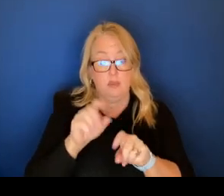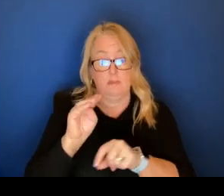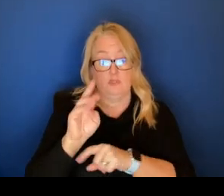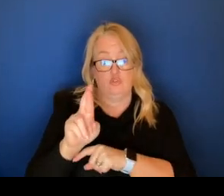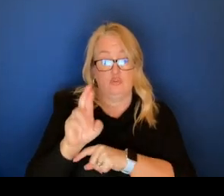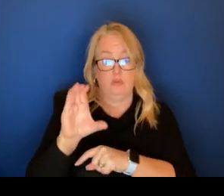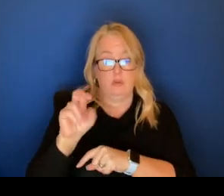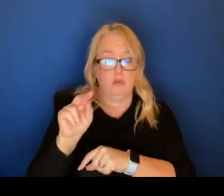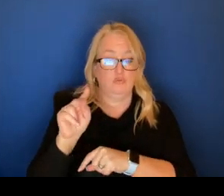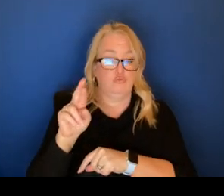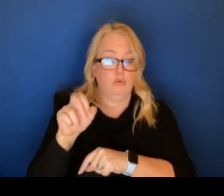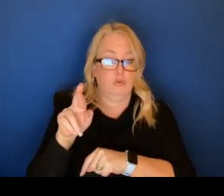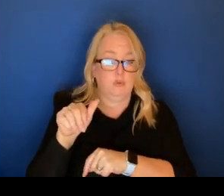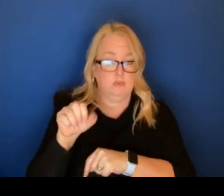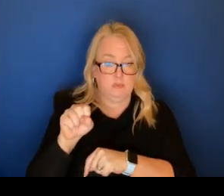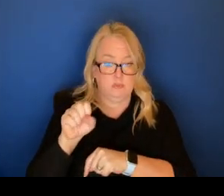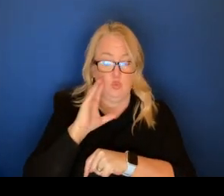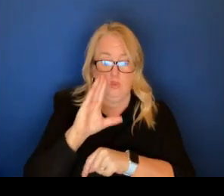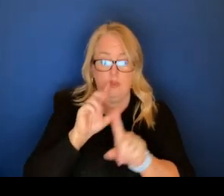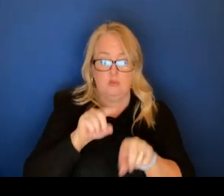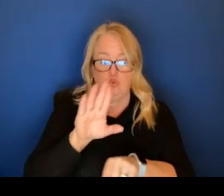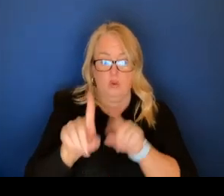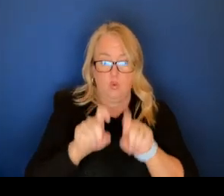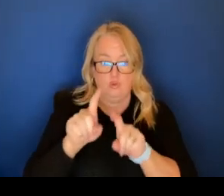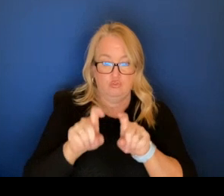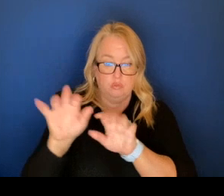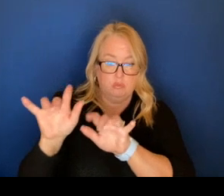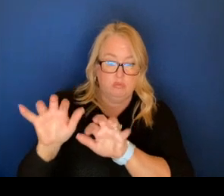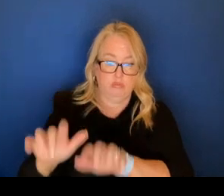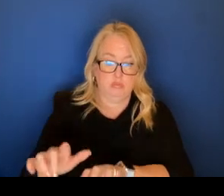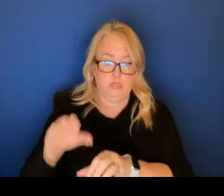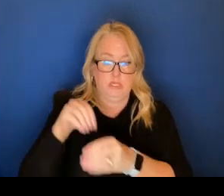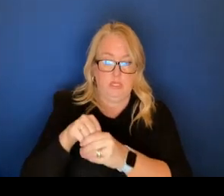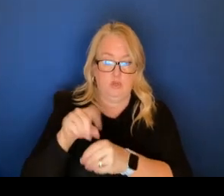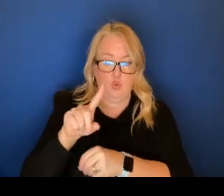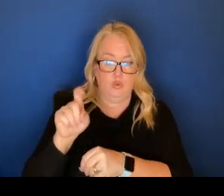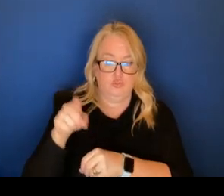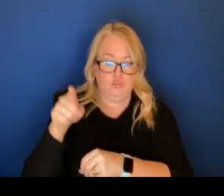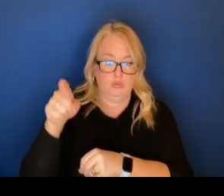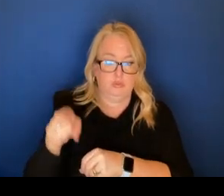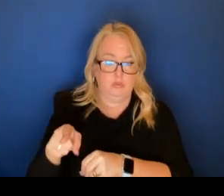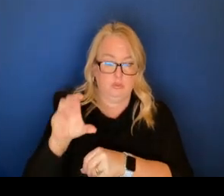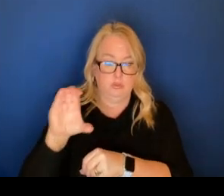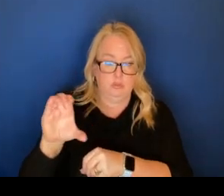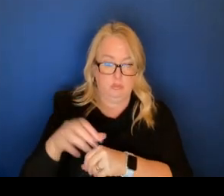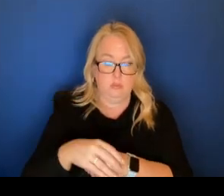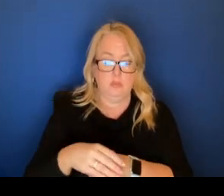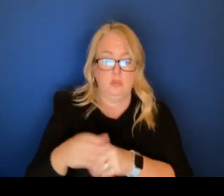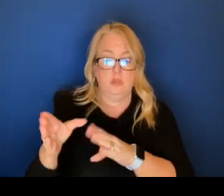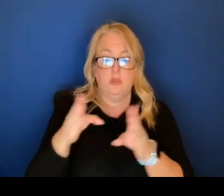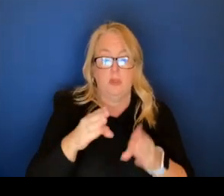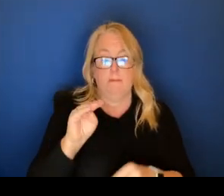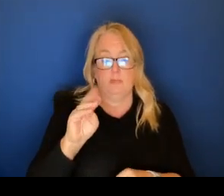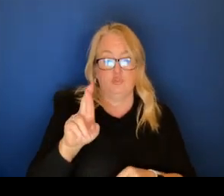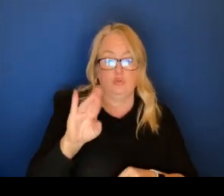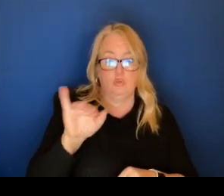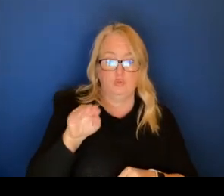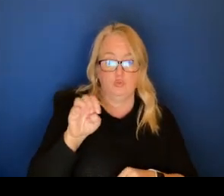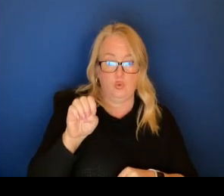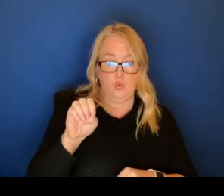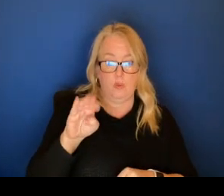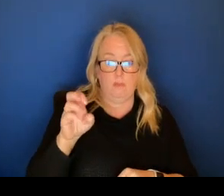will answer the questions you type into the questions pod. Mr. Burns has